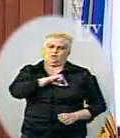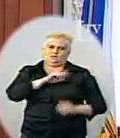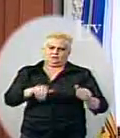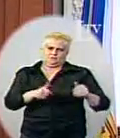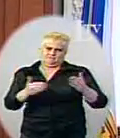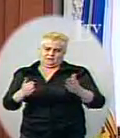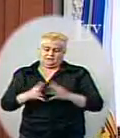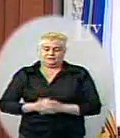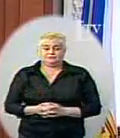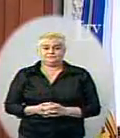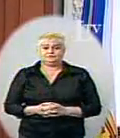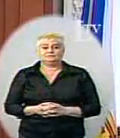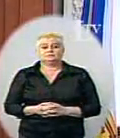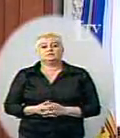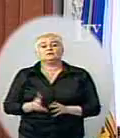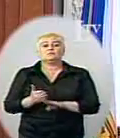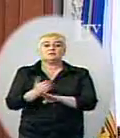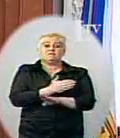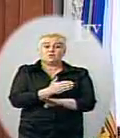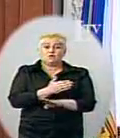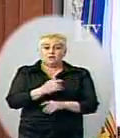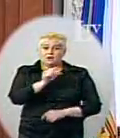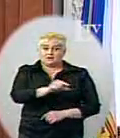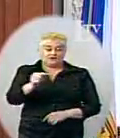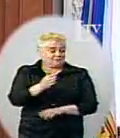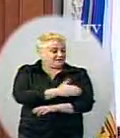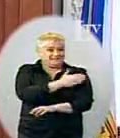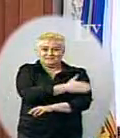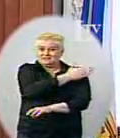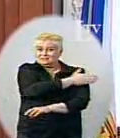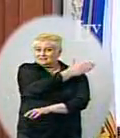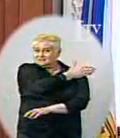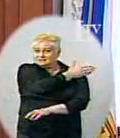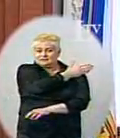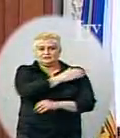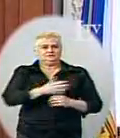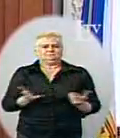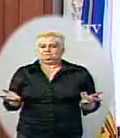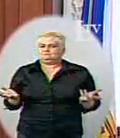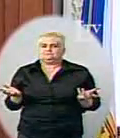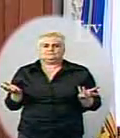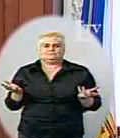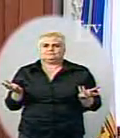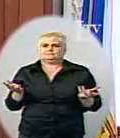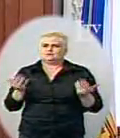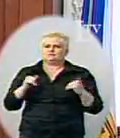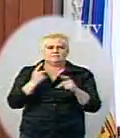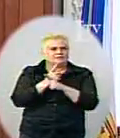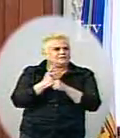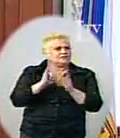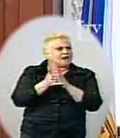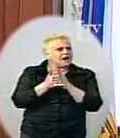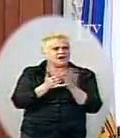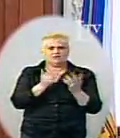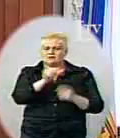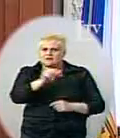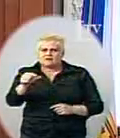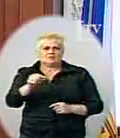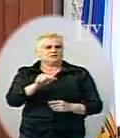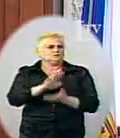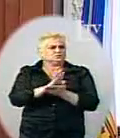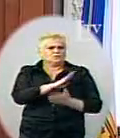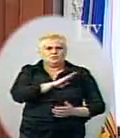Previous governments have failed to find lasting savings in the administration of government, school boards and health